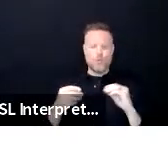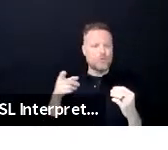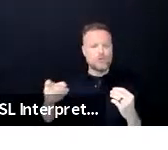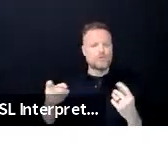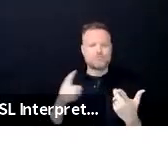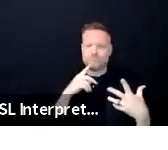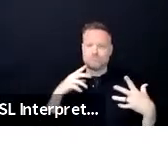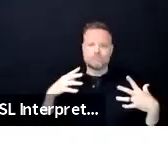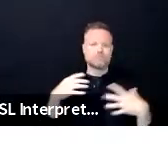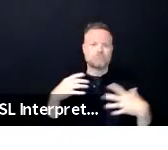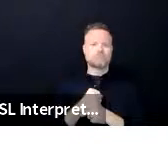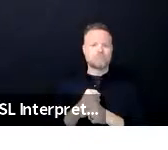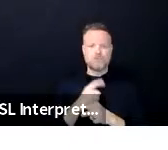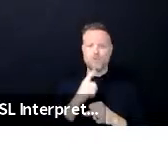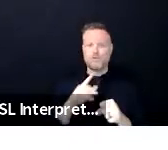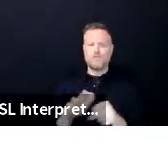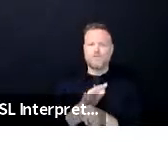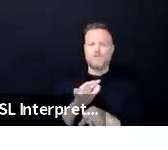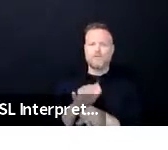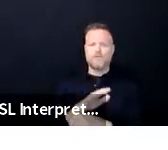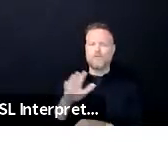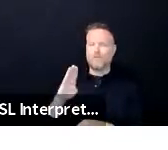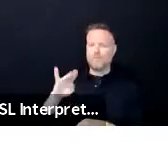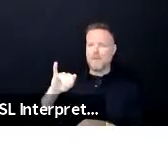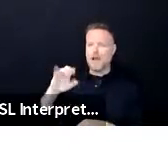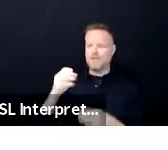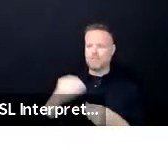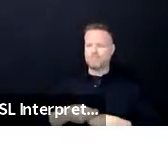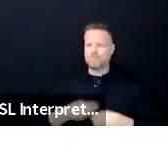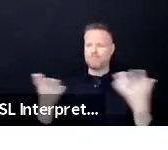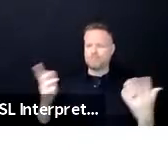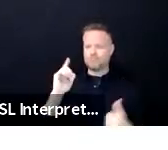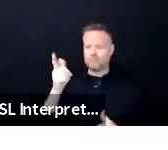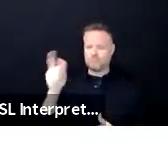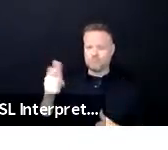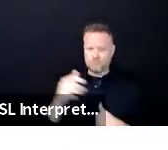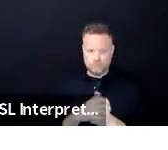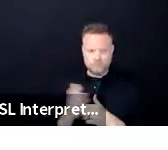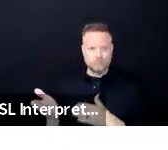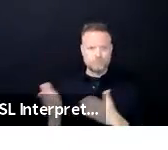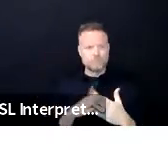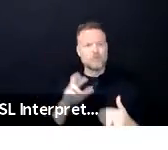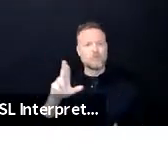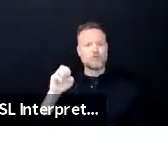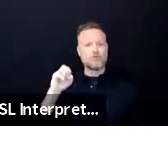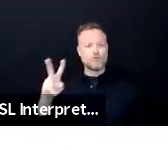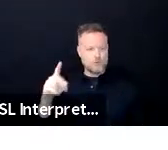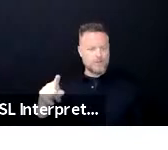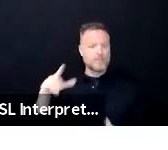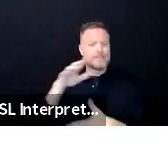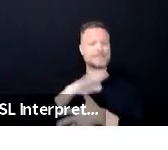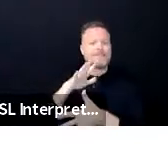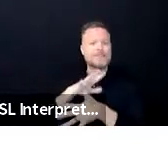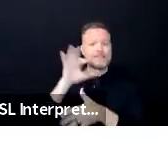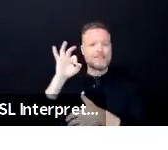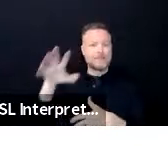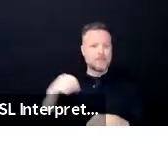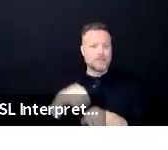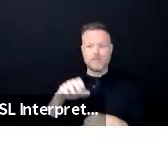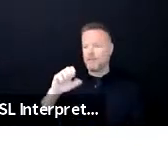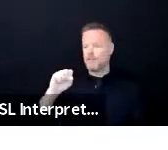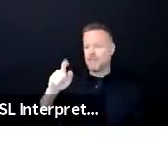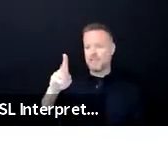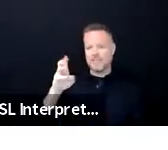but we'll include the full bio in the materials that we'll send out. So Reverend Tony Carter Jr. is the senior pastor at the Salem